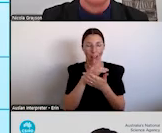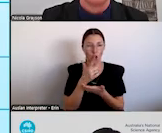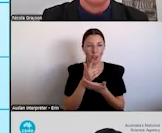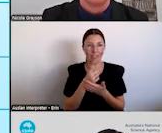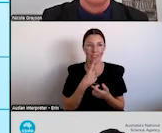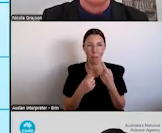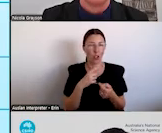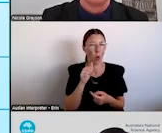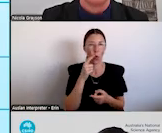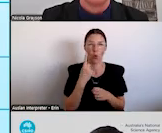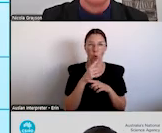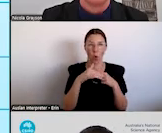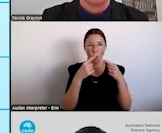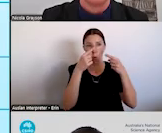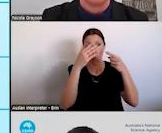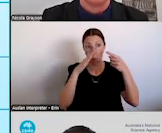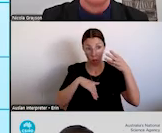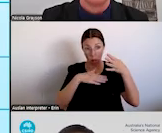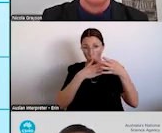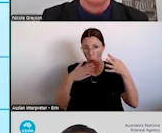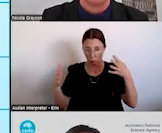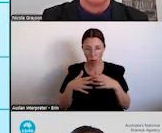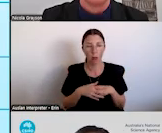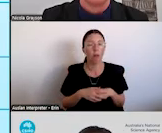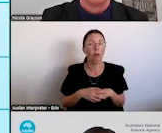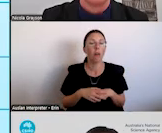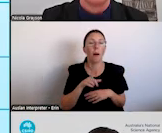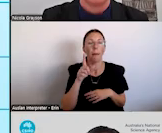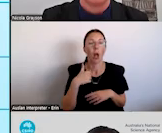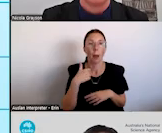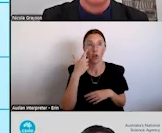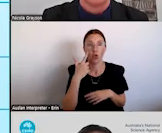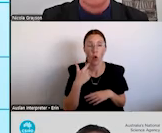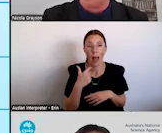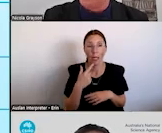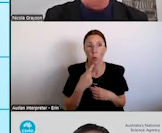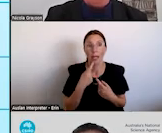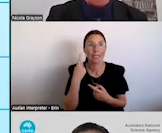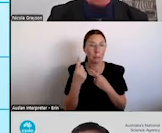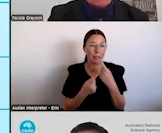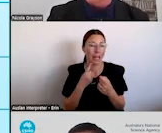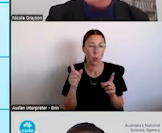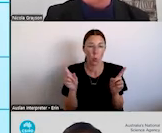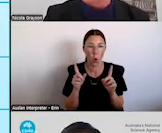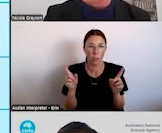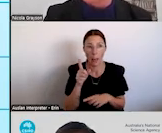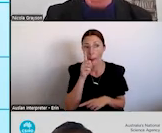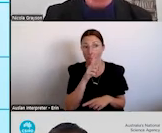to share the slides after the presentation. What I'm trying to say here is people talk